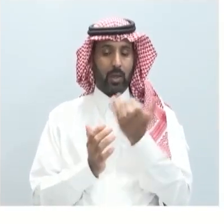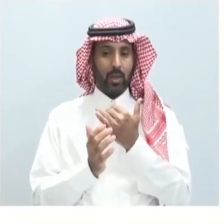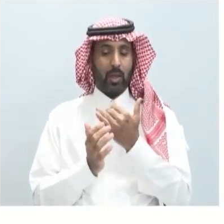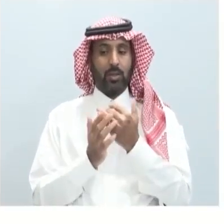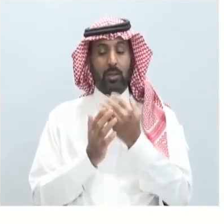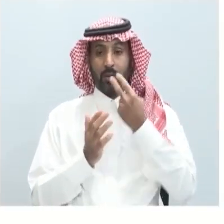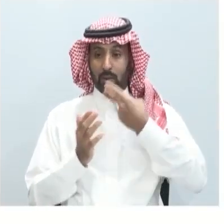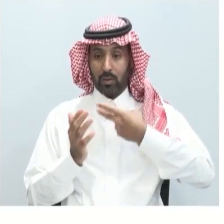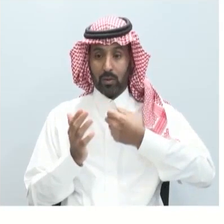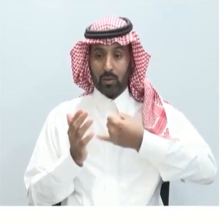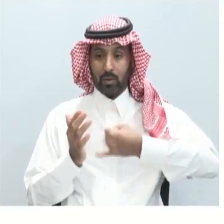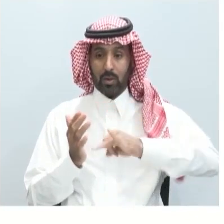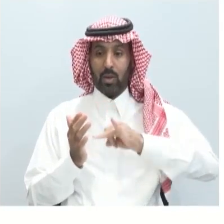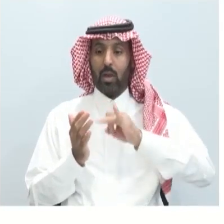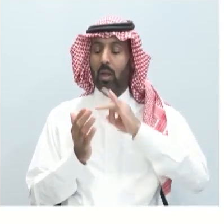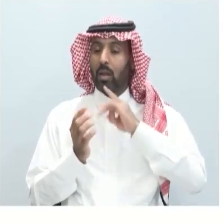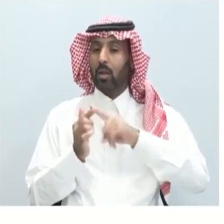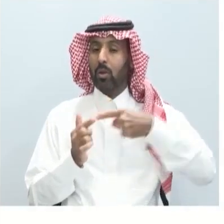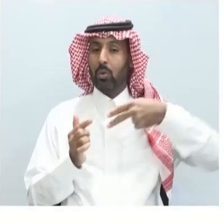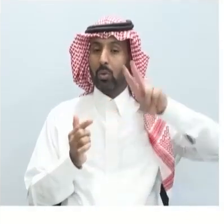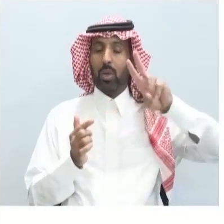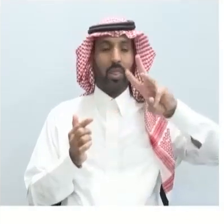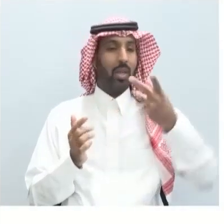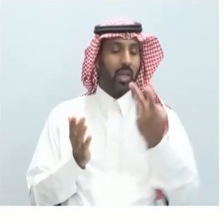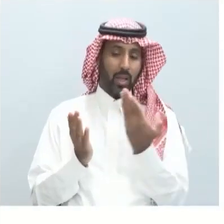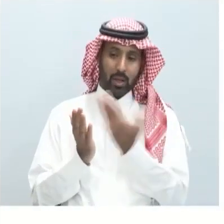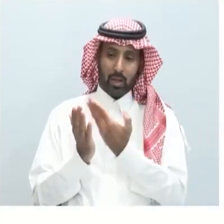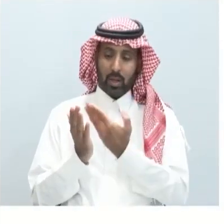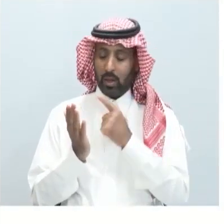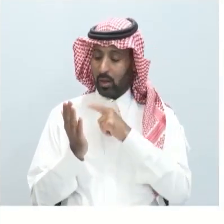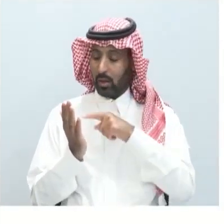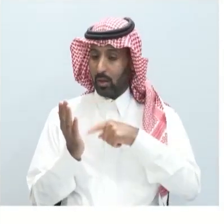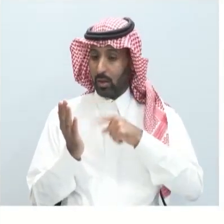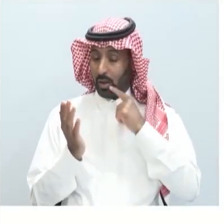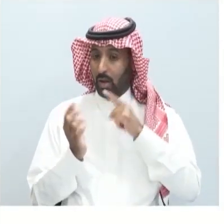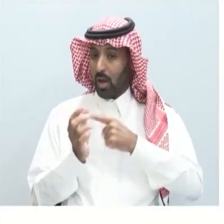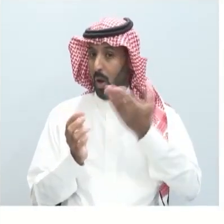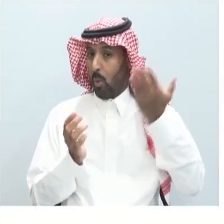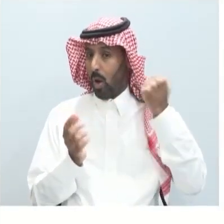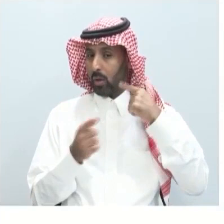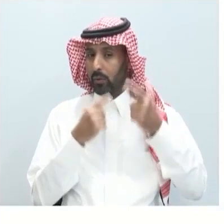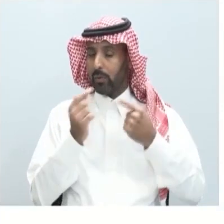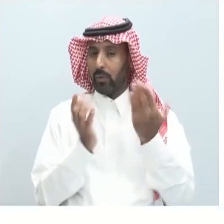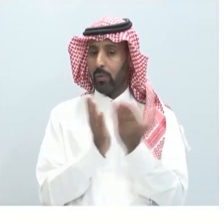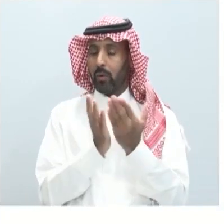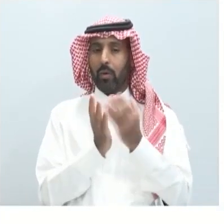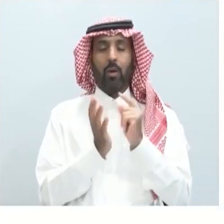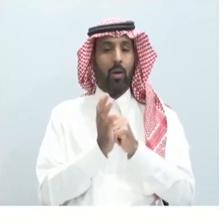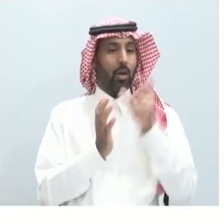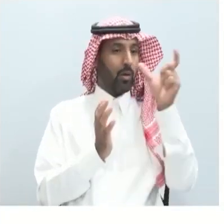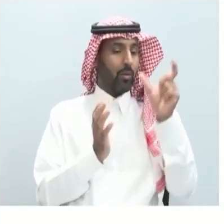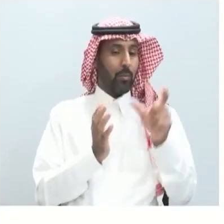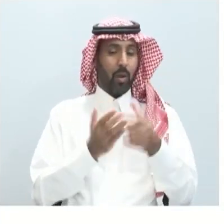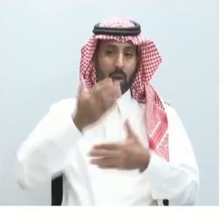unit 3 reading. Unit 3 reading. But before I do that, if you remember our previous lesson, the